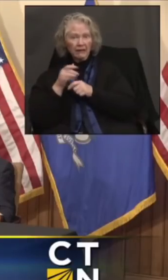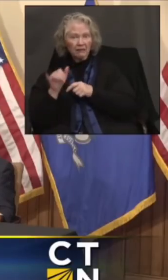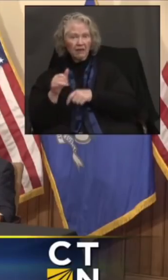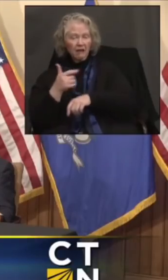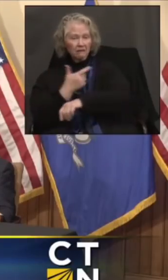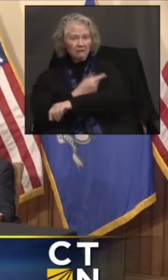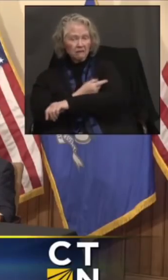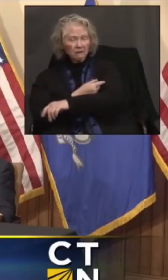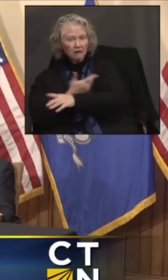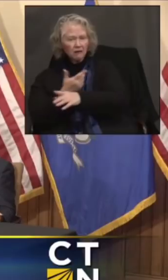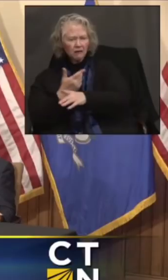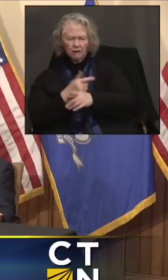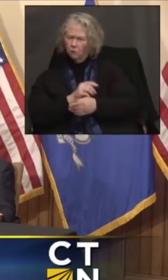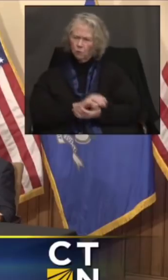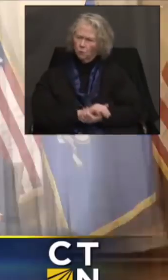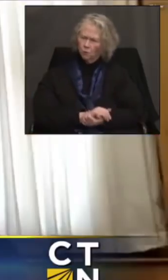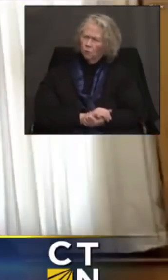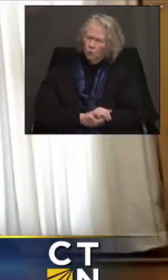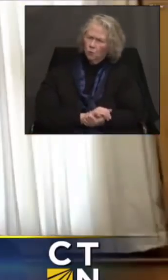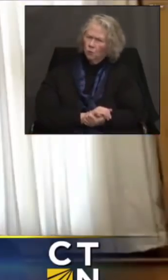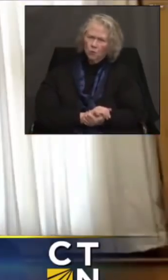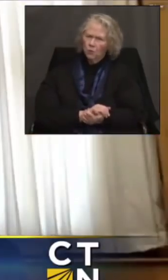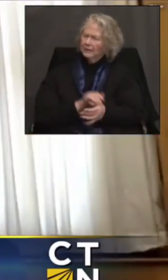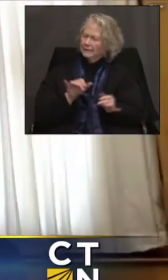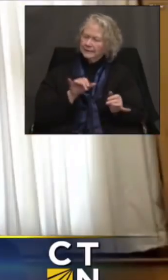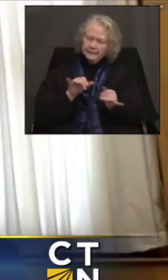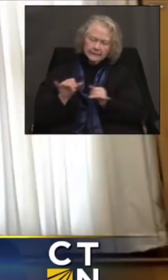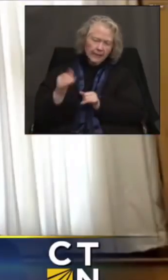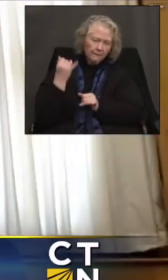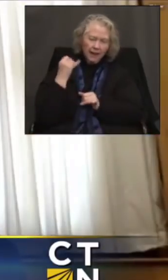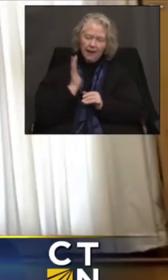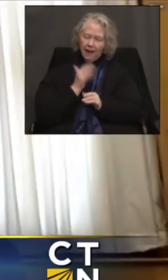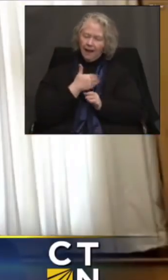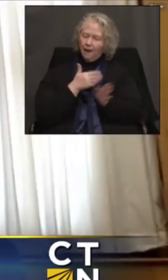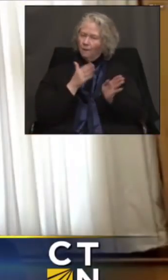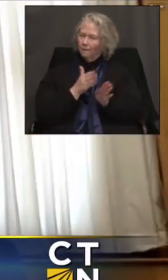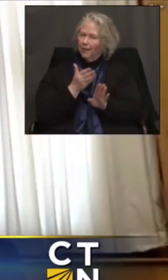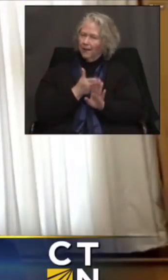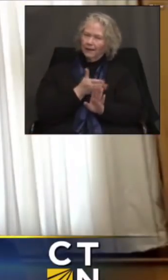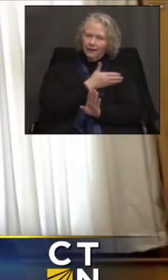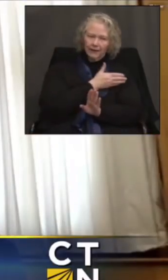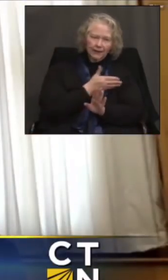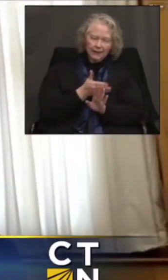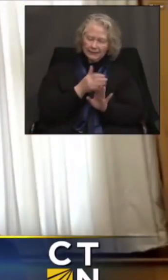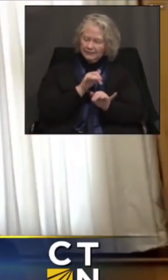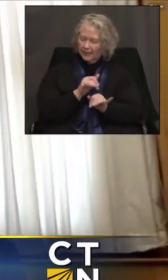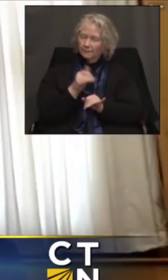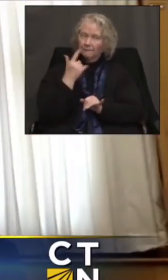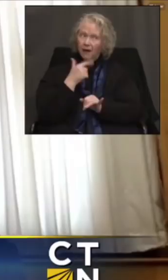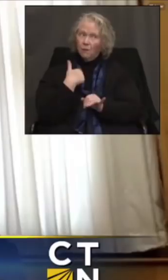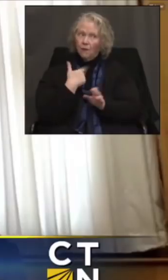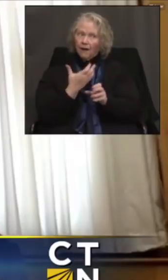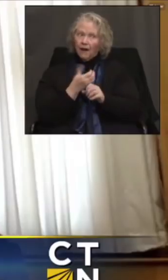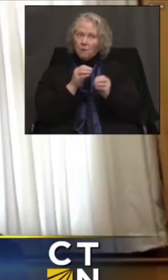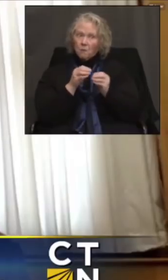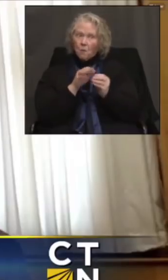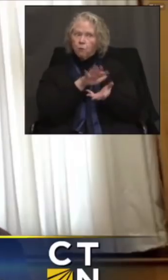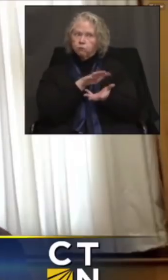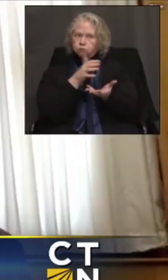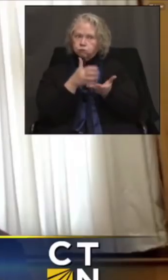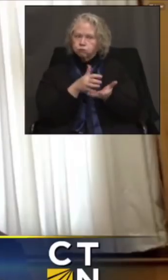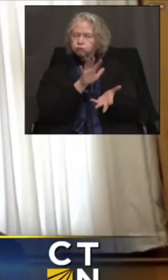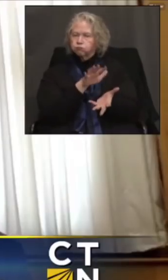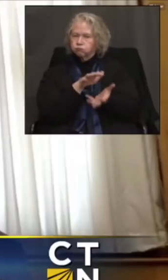No, it's the exact same logic headed into the next phase that we had previously. It's just because we're getting more vaccine and because our